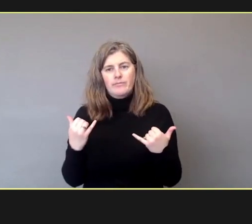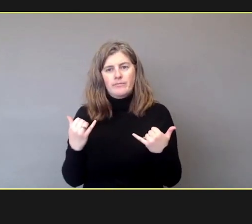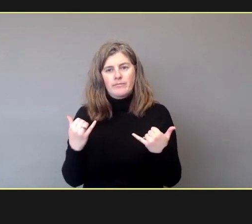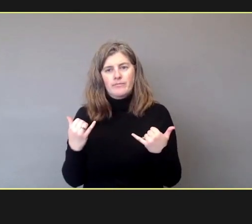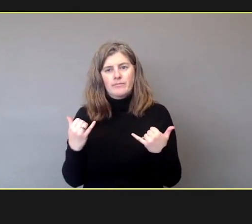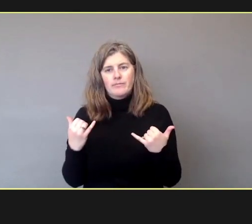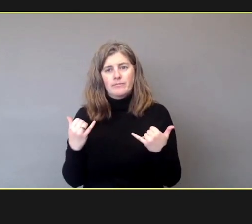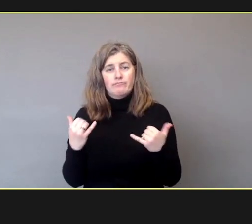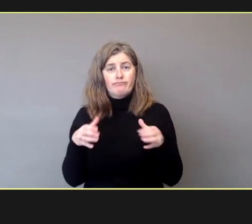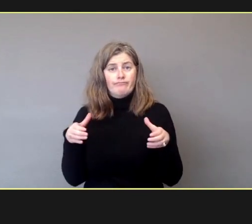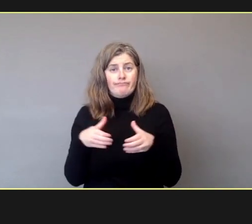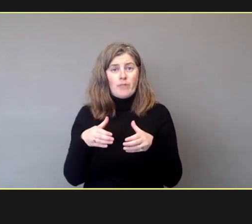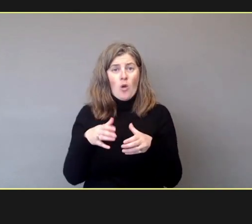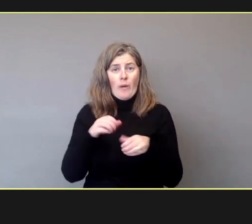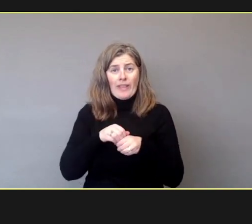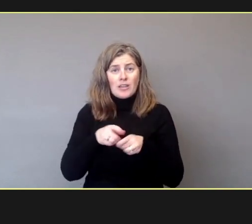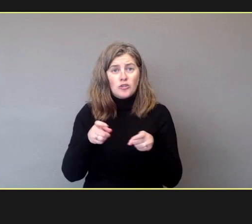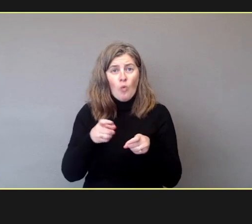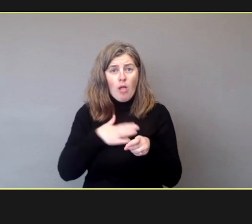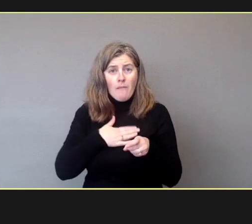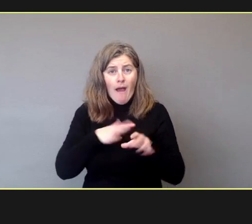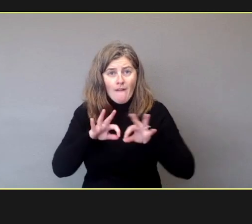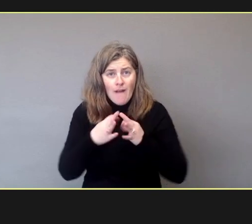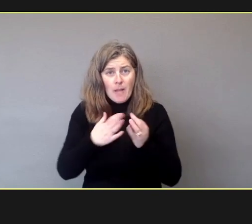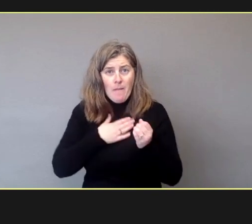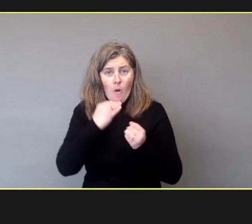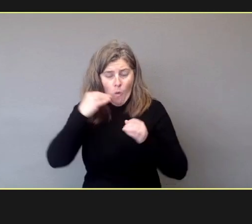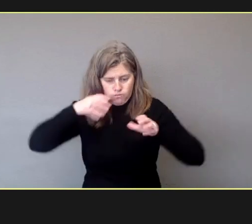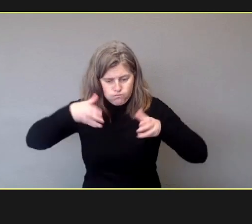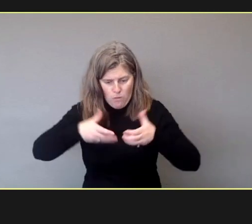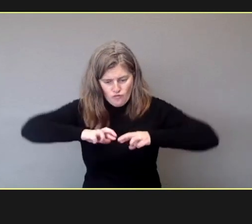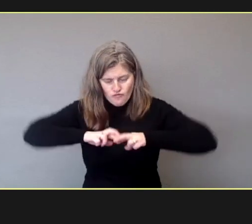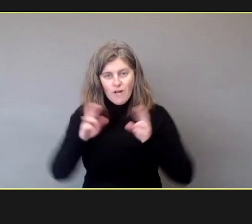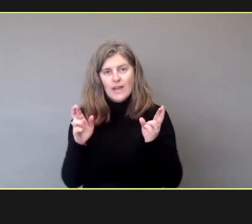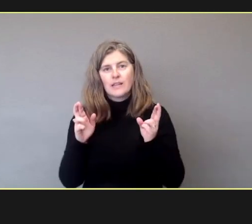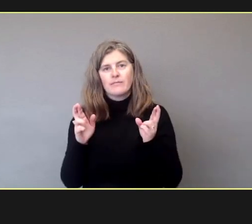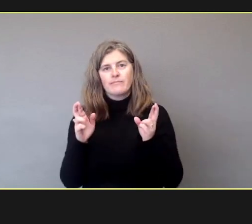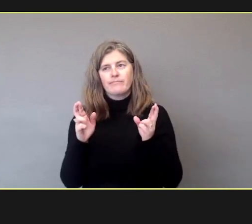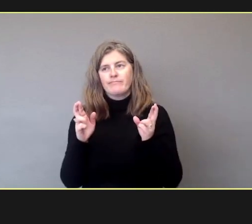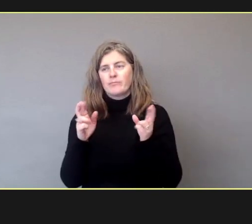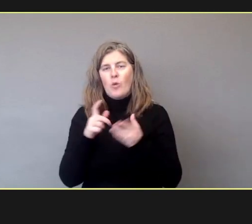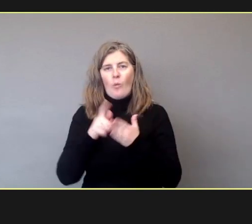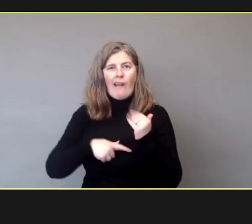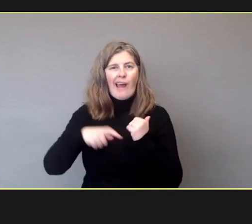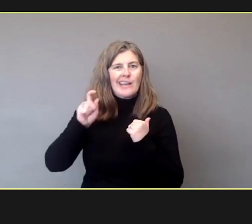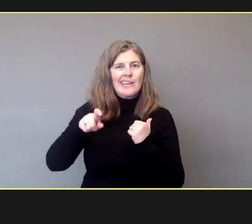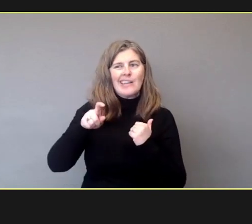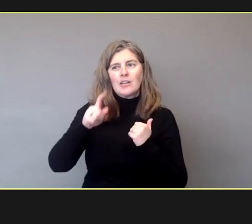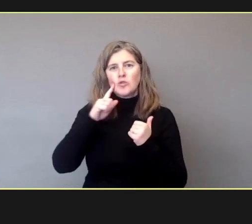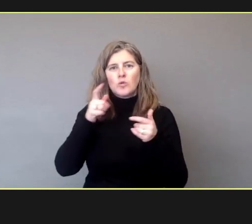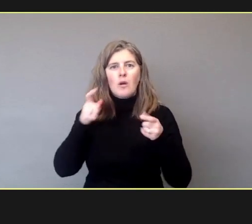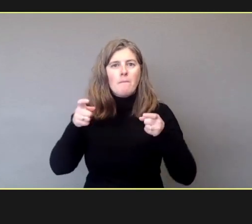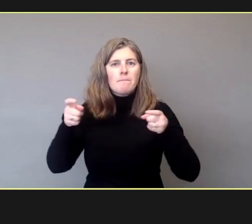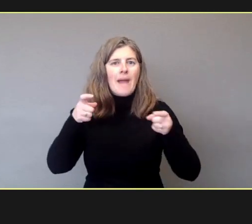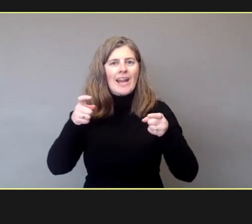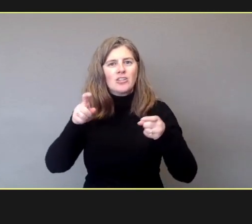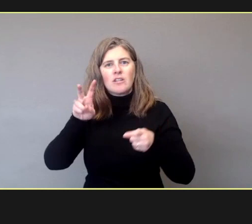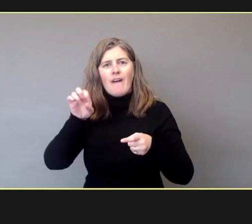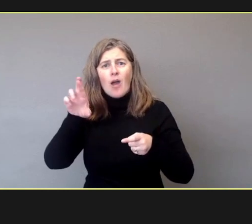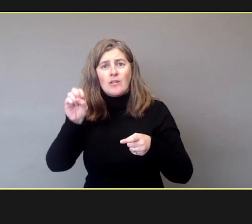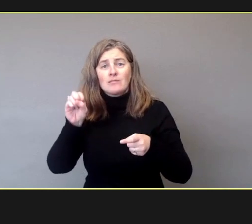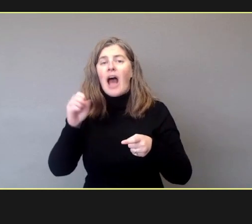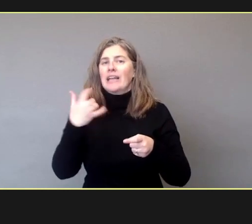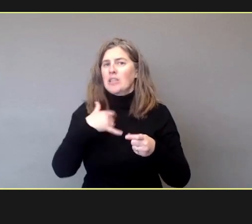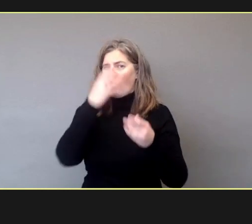within the confines and control of our own families to do what we need to do to manage the virus. We'll still have data for